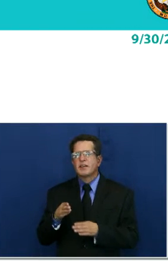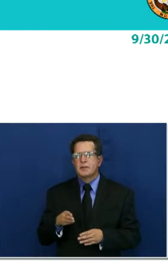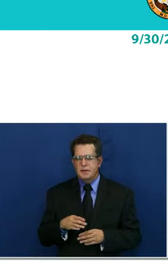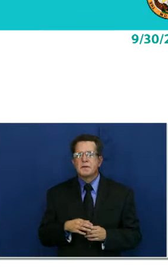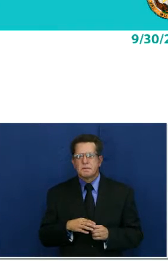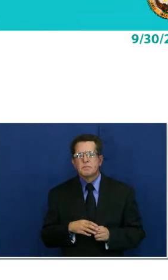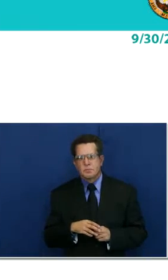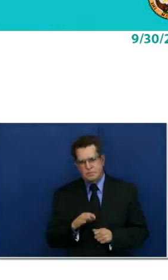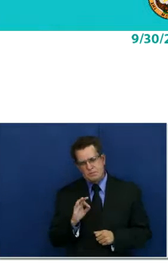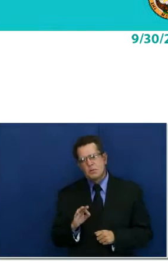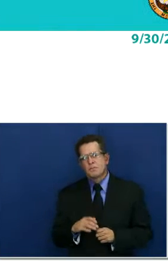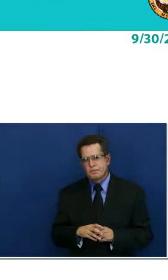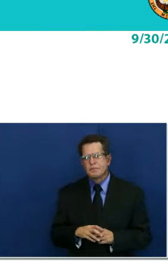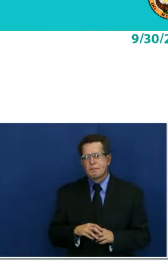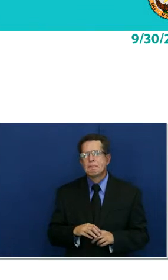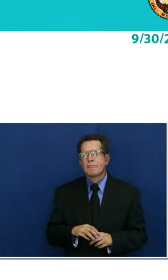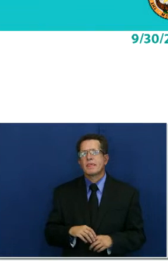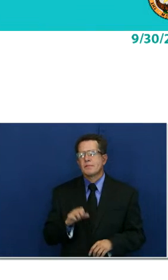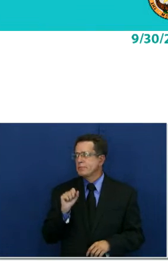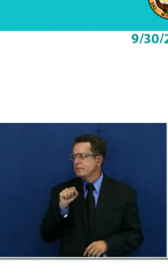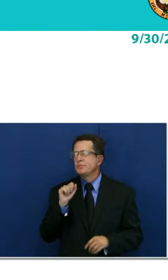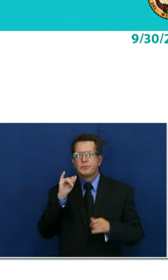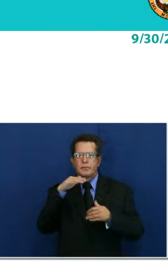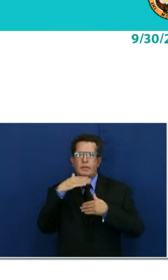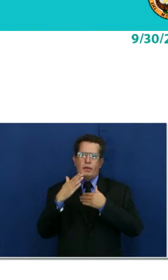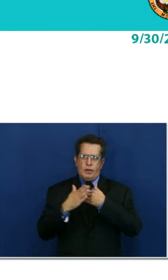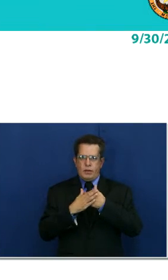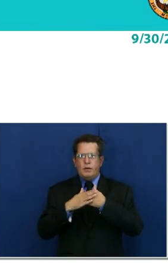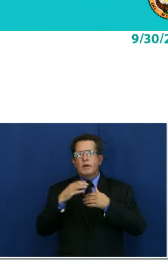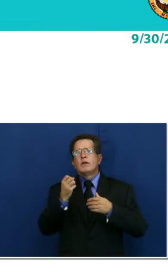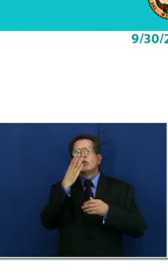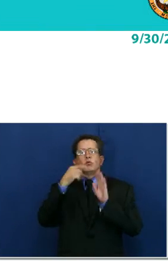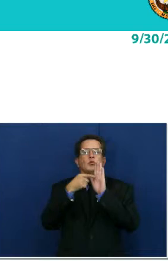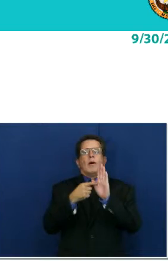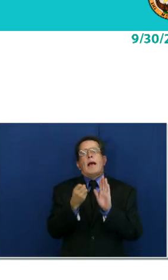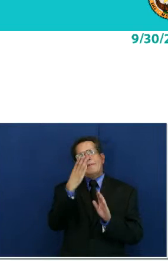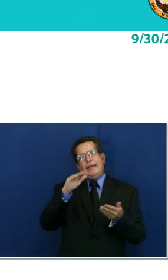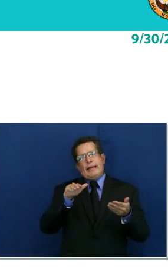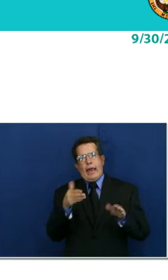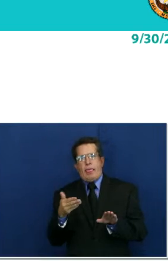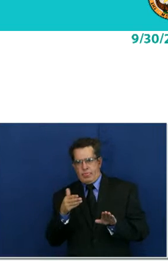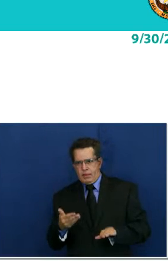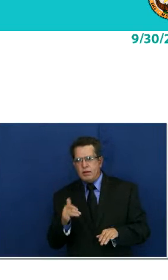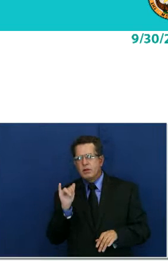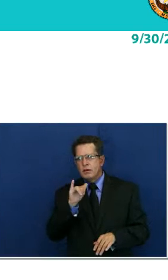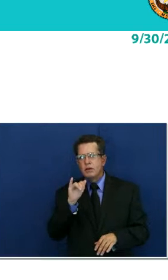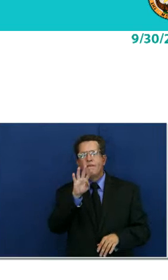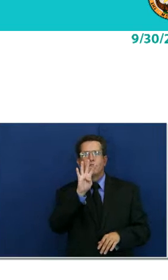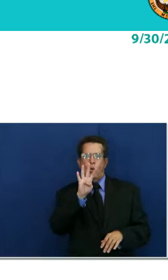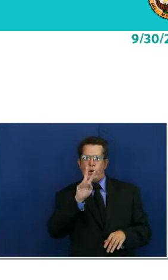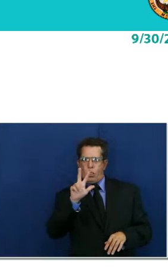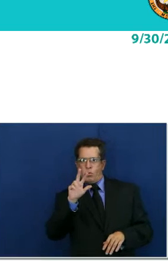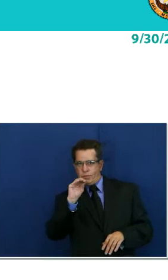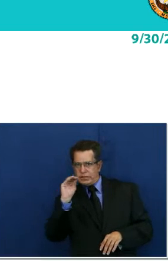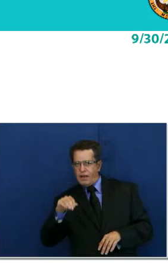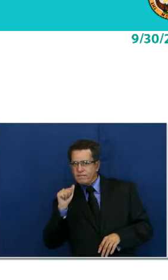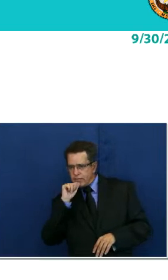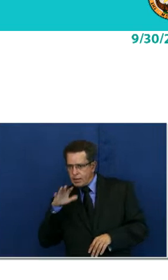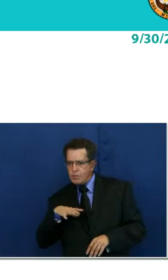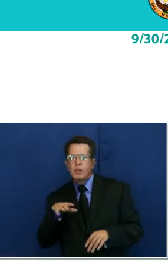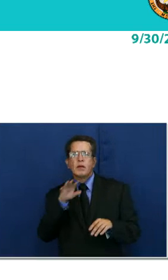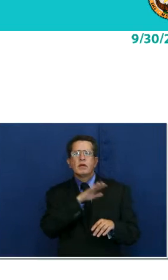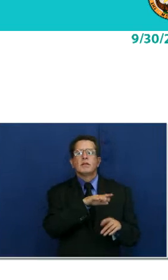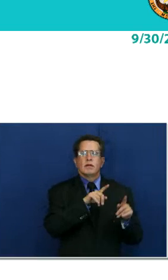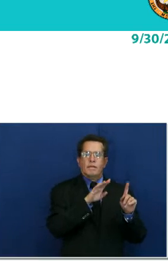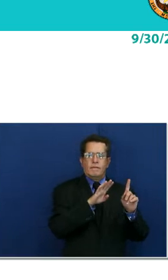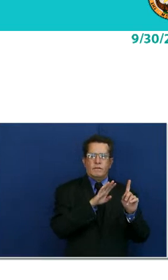The next slide speaks to further demographics related to deaths. 340, or 43%, are female, and